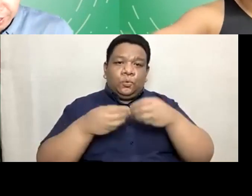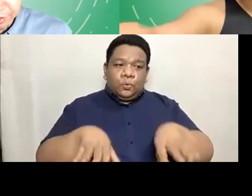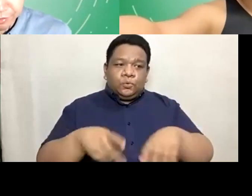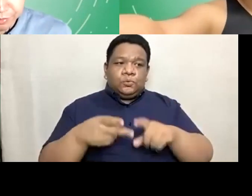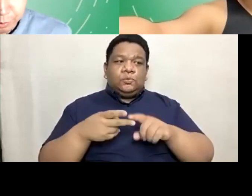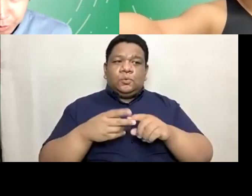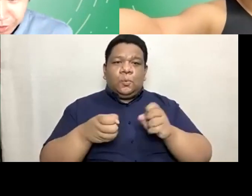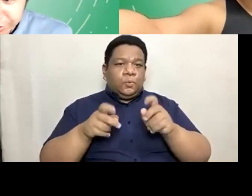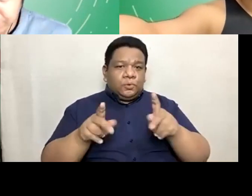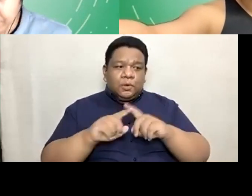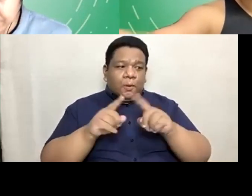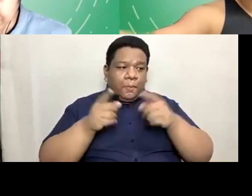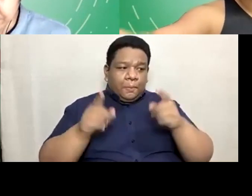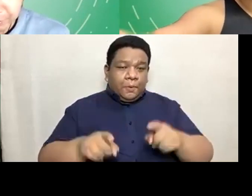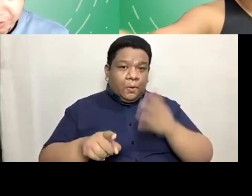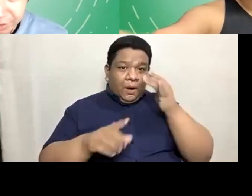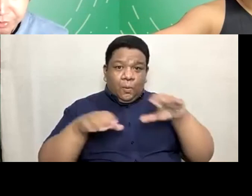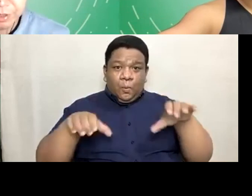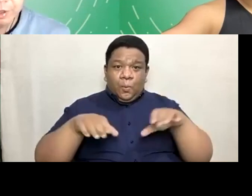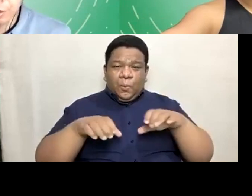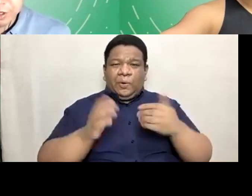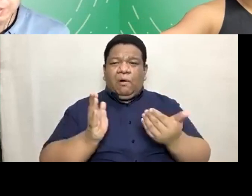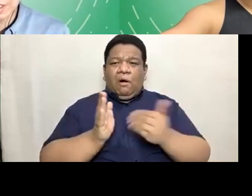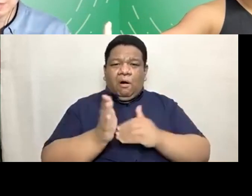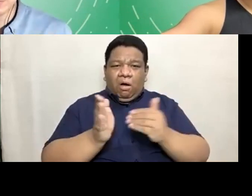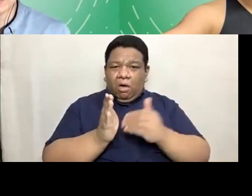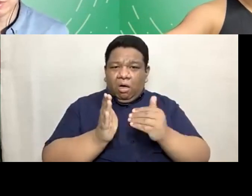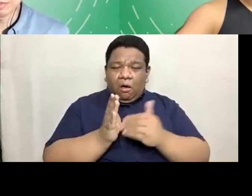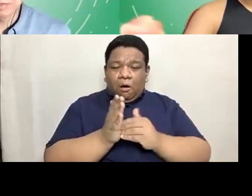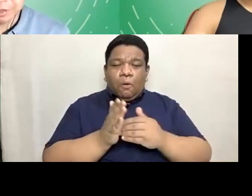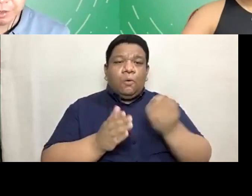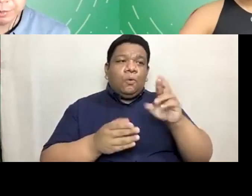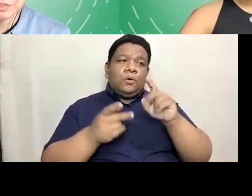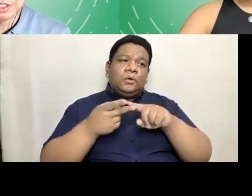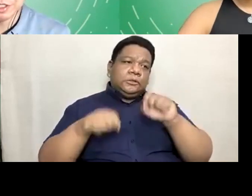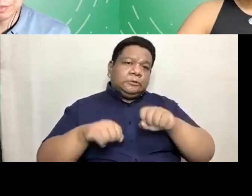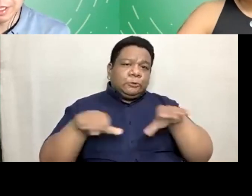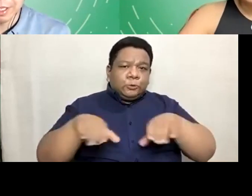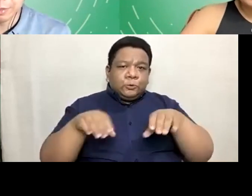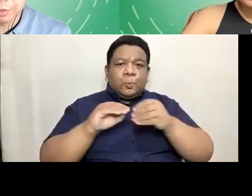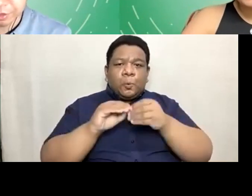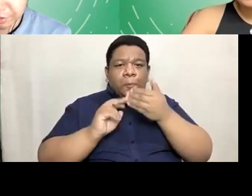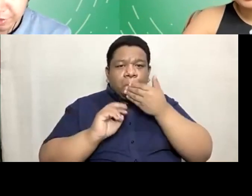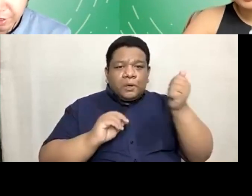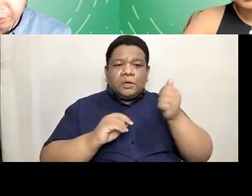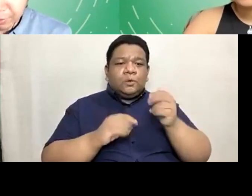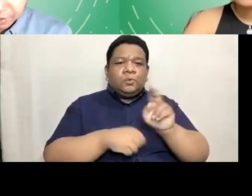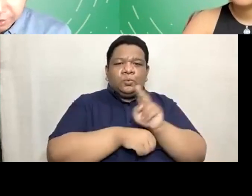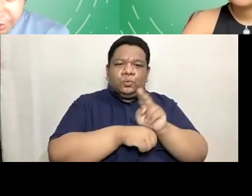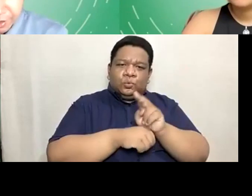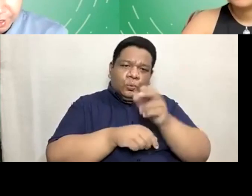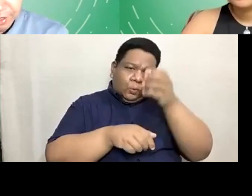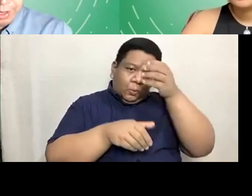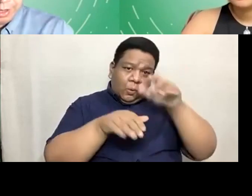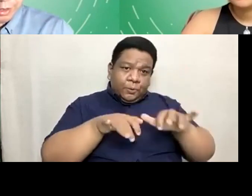these kinds of work are either repetitive or something that can be performed better or more efficiently by a computer. But that